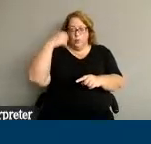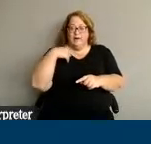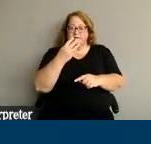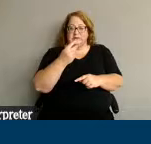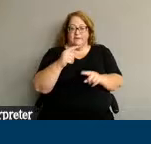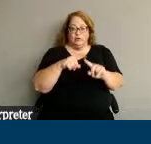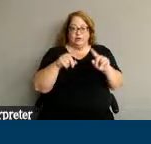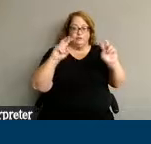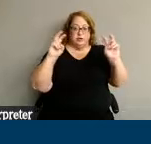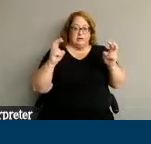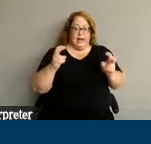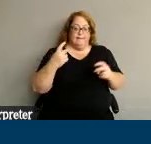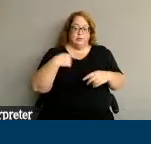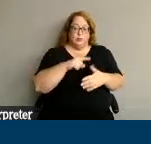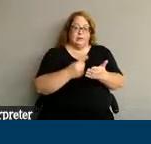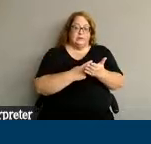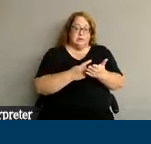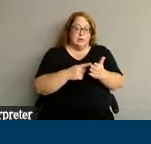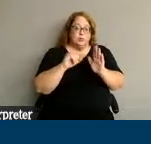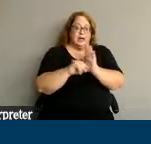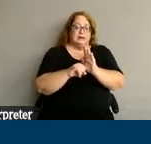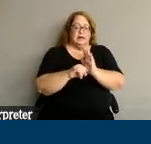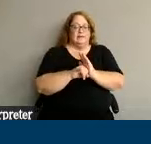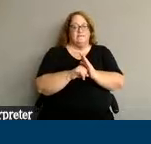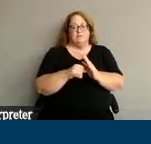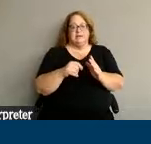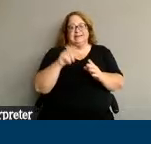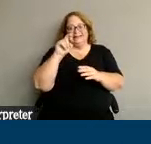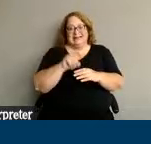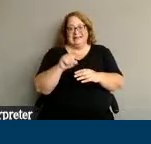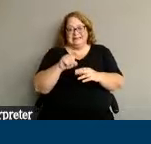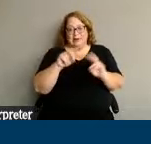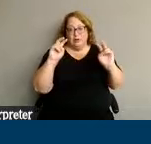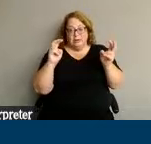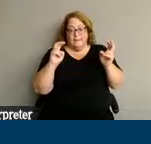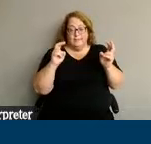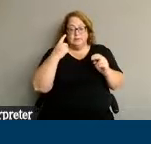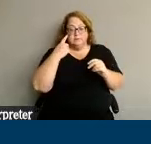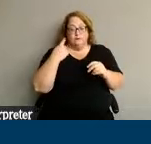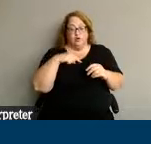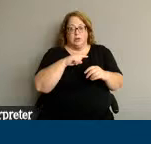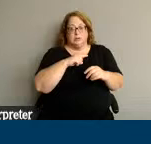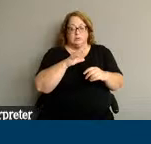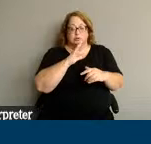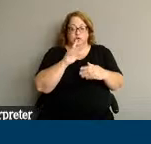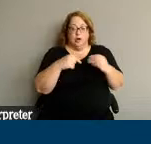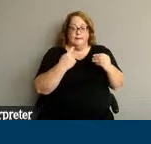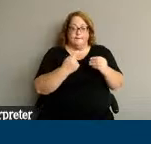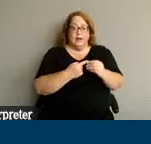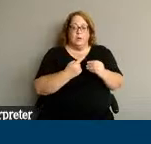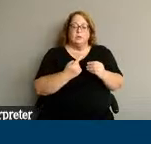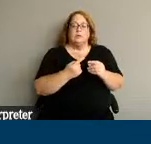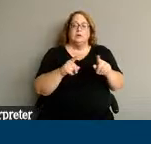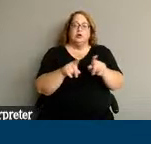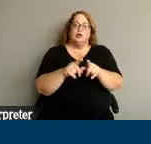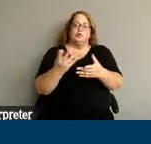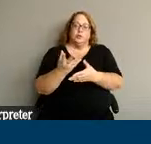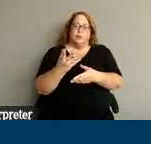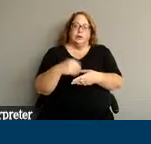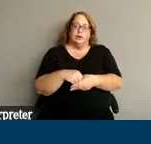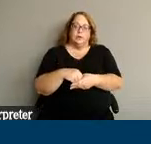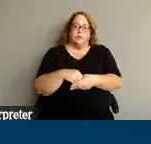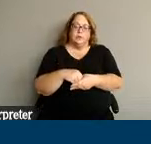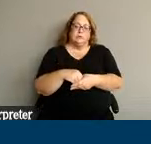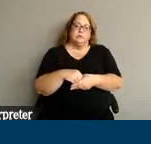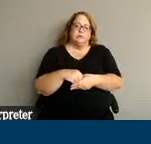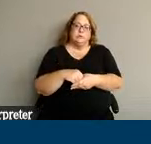several topics that we discussed that we identify as hot topics or necessary topics for us to cover. And that also does include